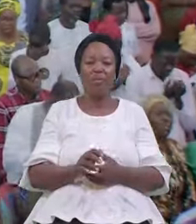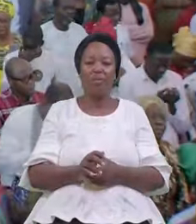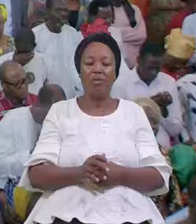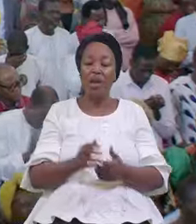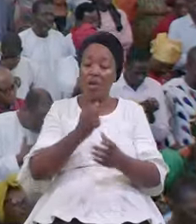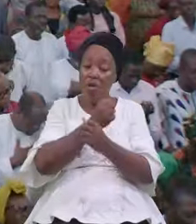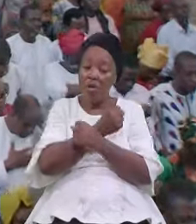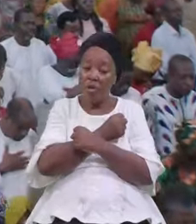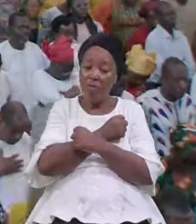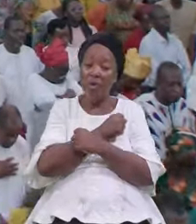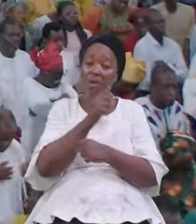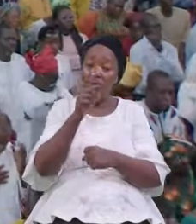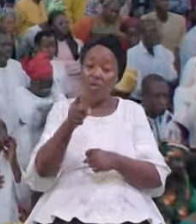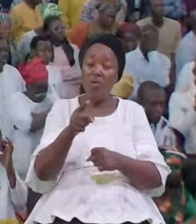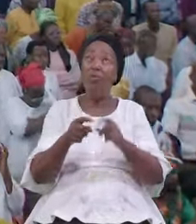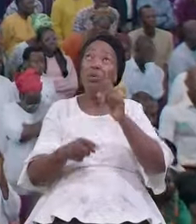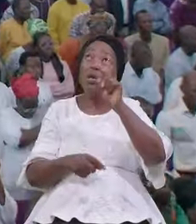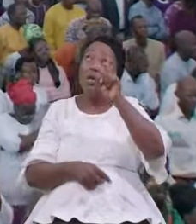Lovest thou him?